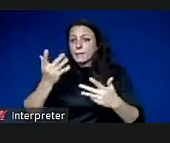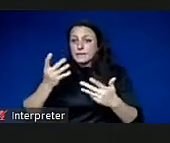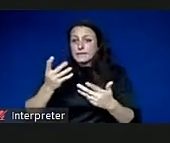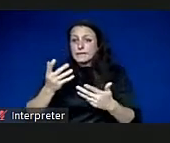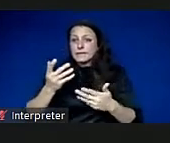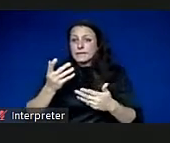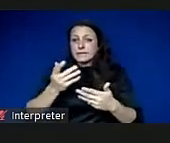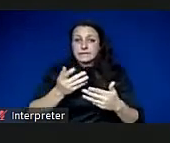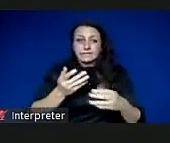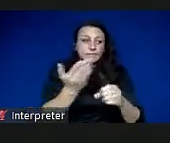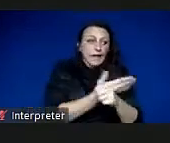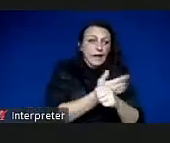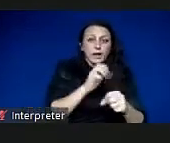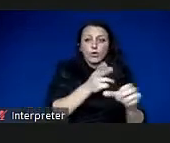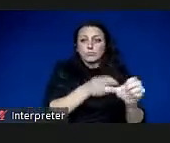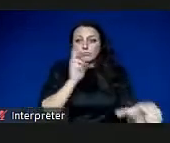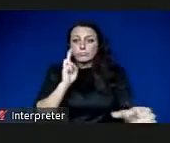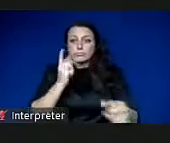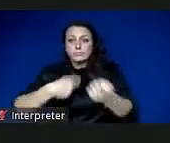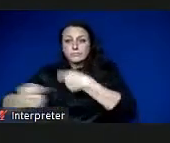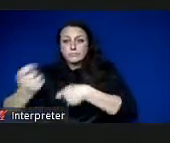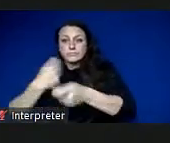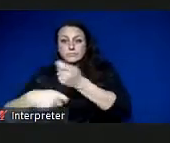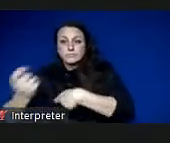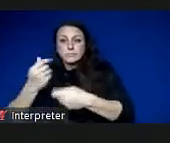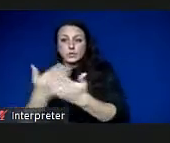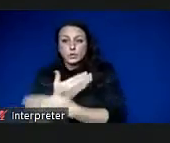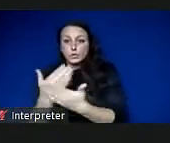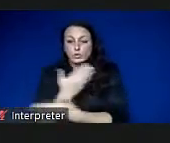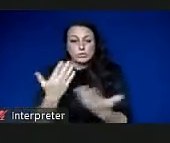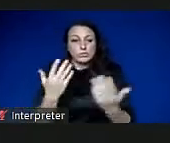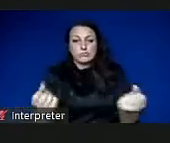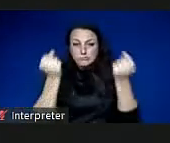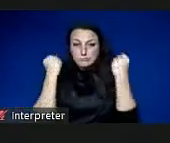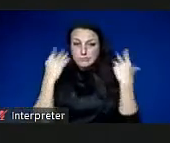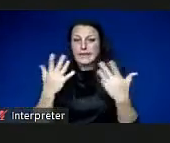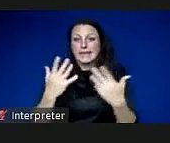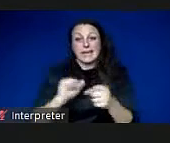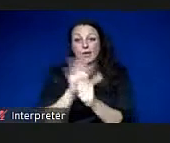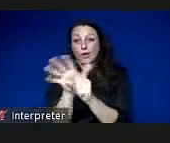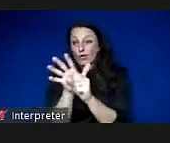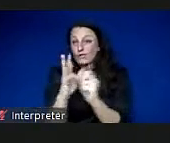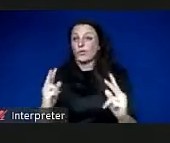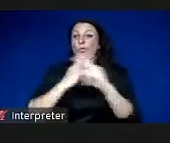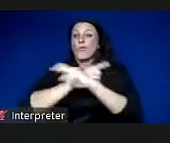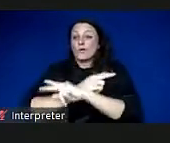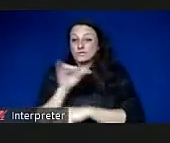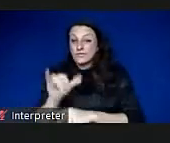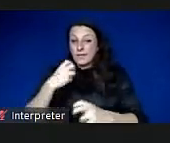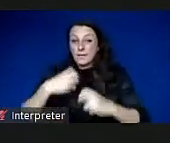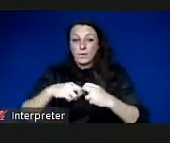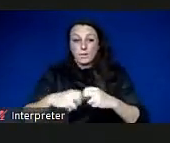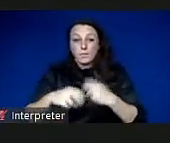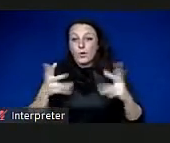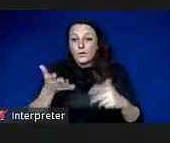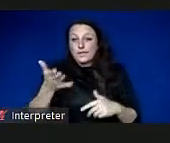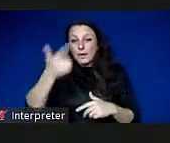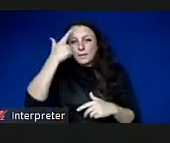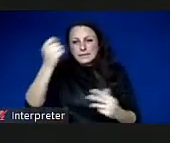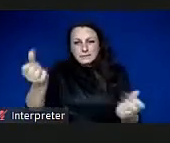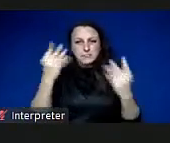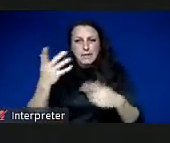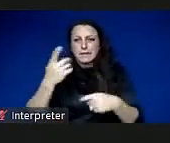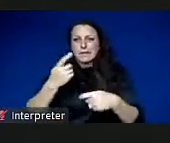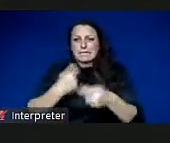82%. And COVID-19 simply exacerbated the problem that was already present.